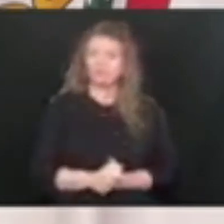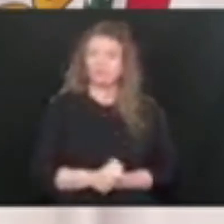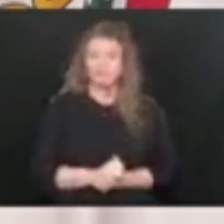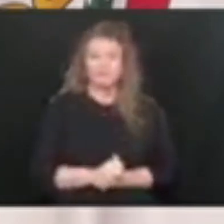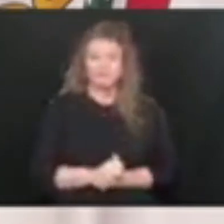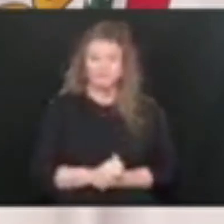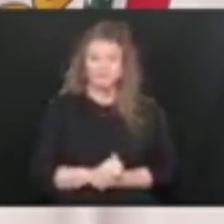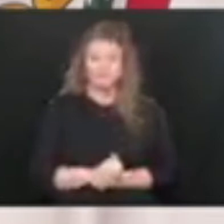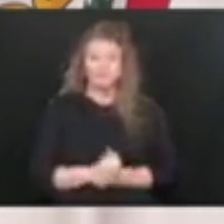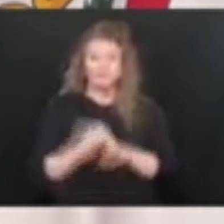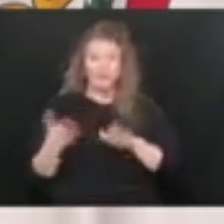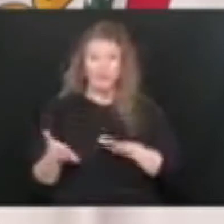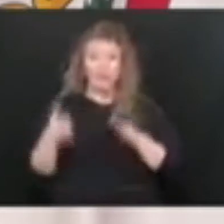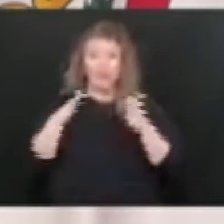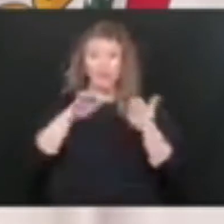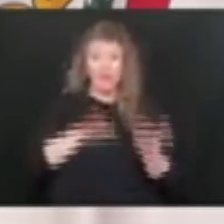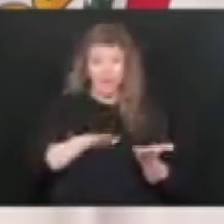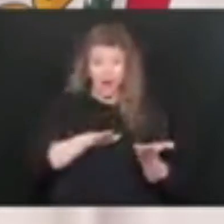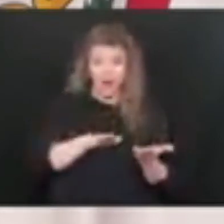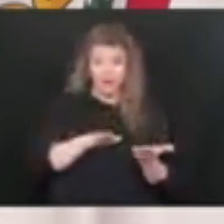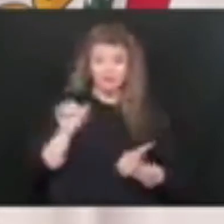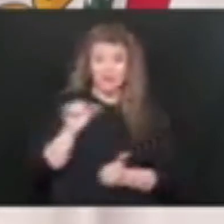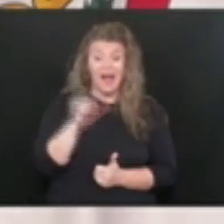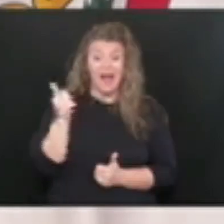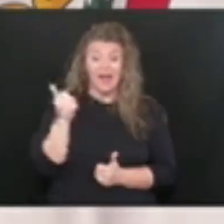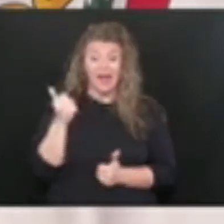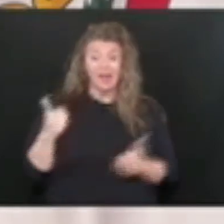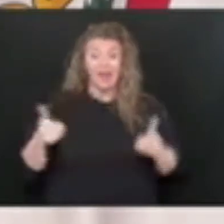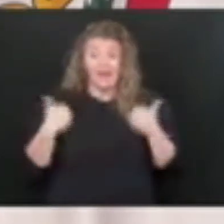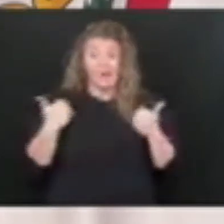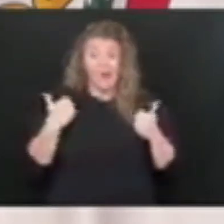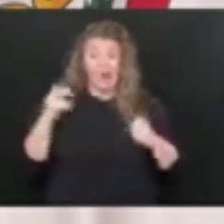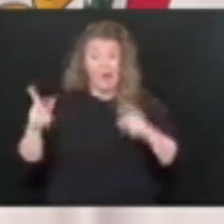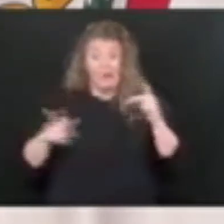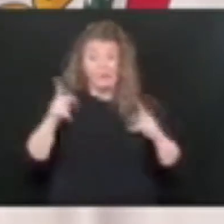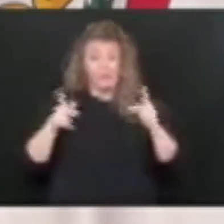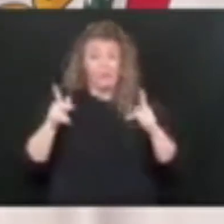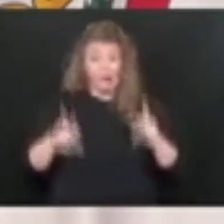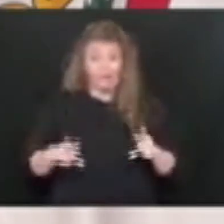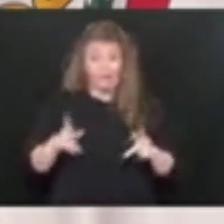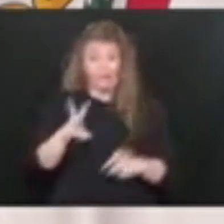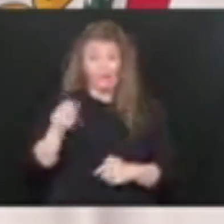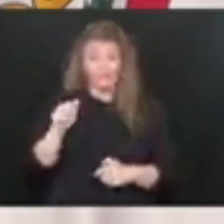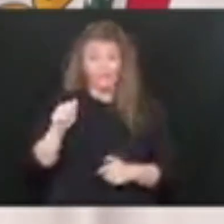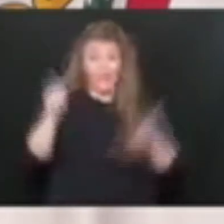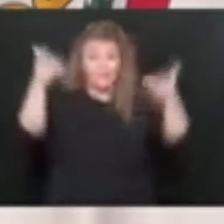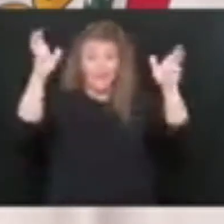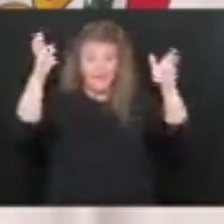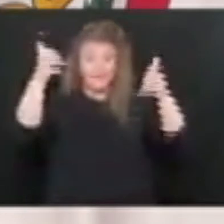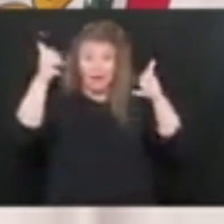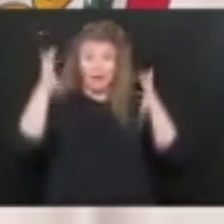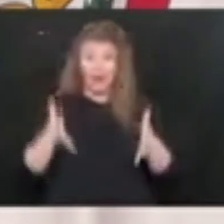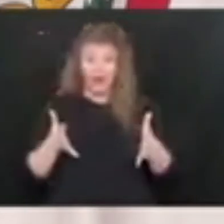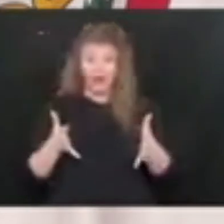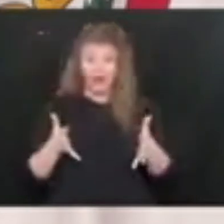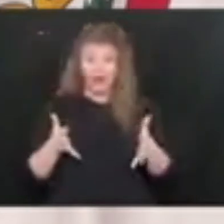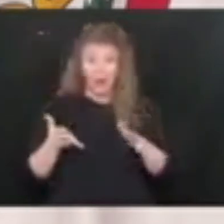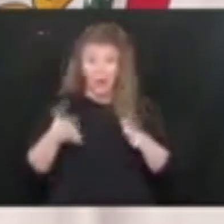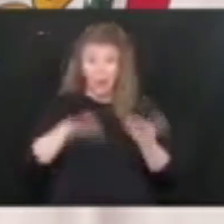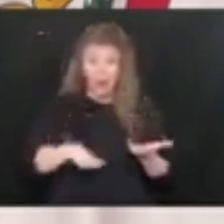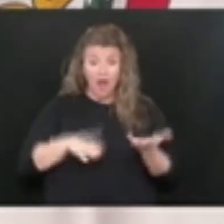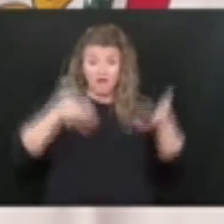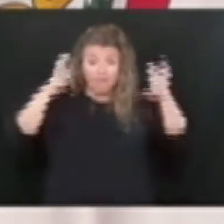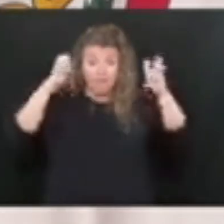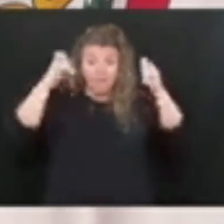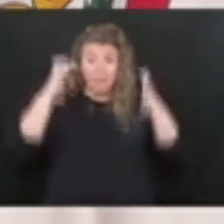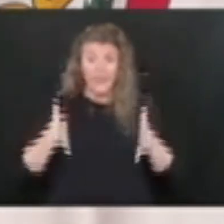we lost another young person in West Virginia, a basketball player. We lost a basketball